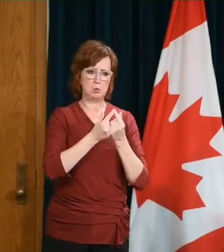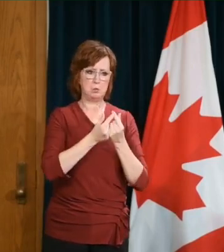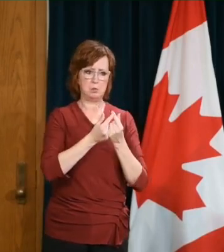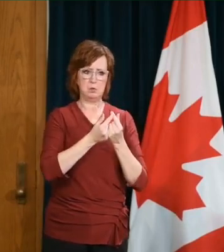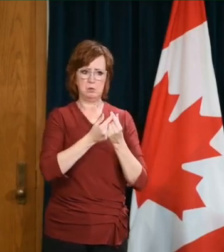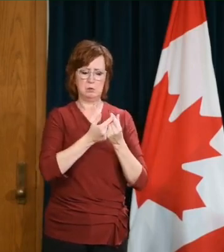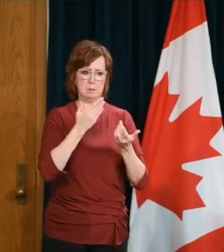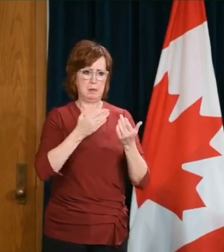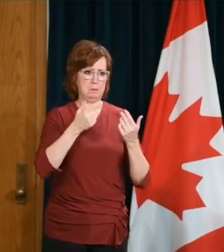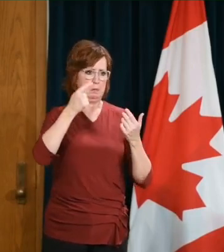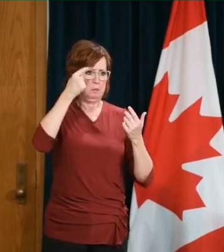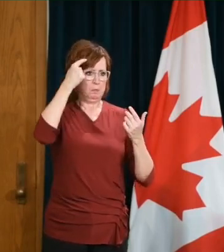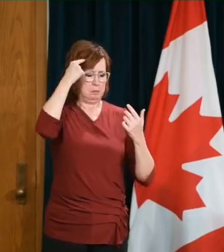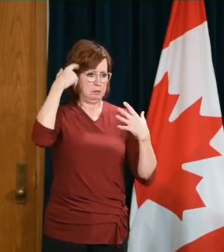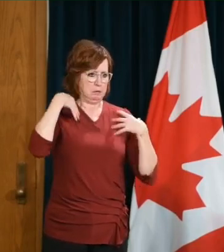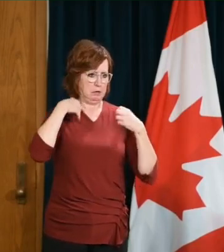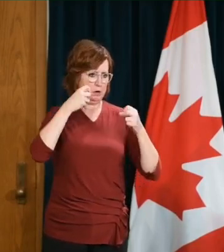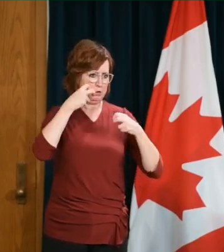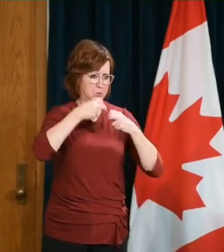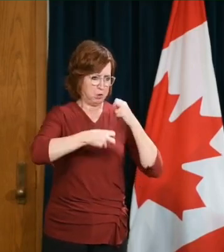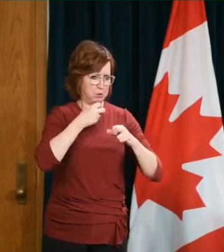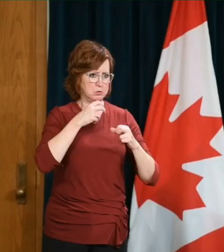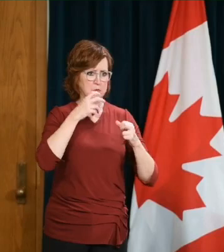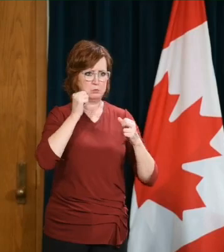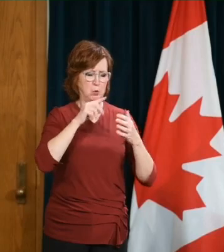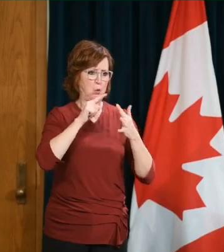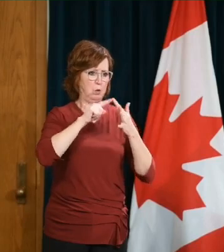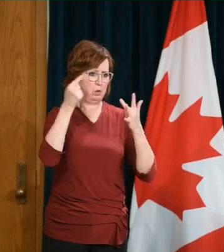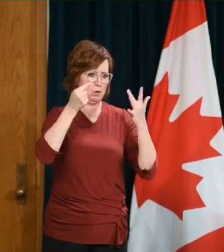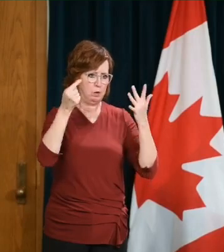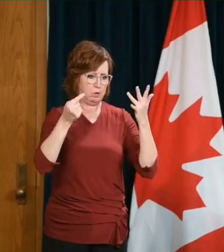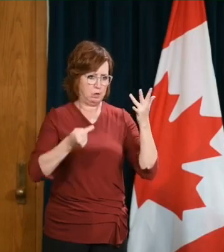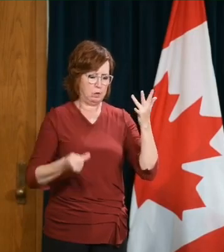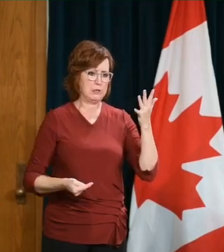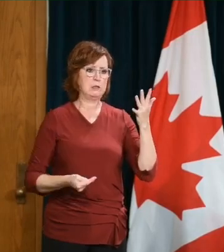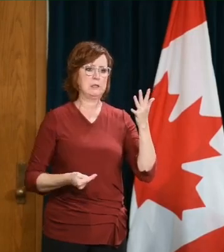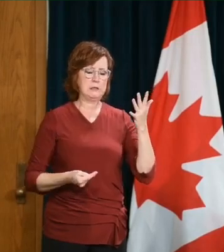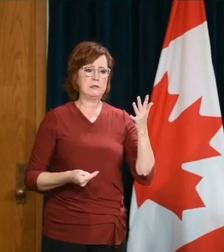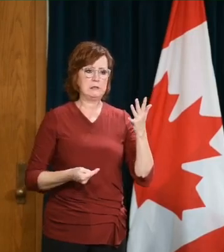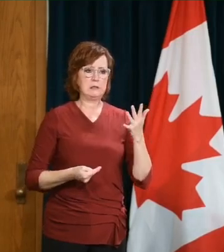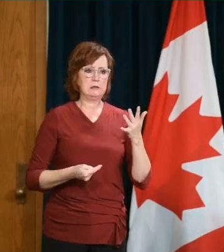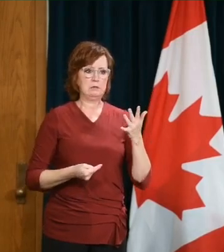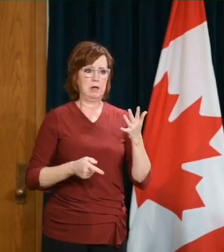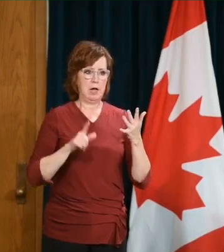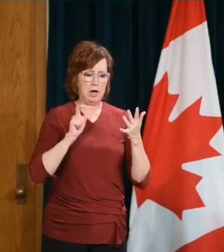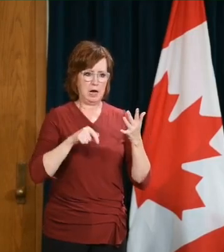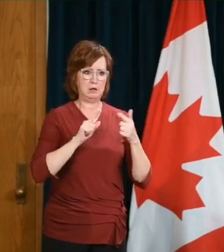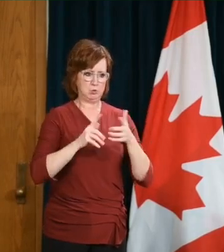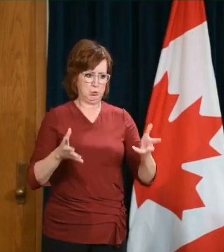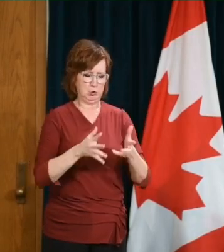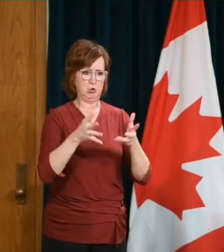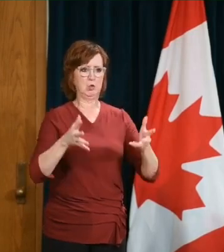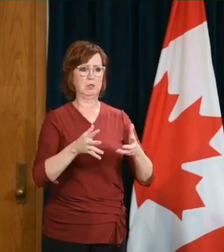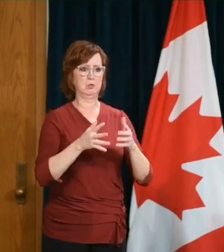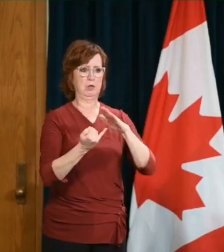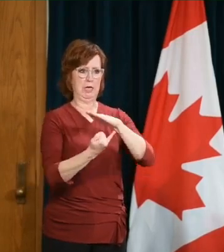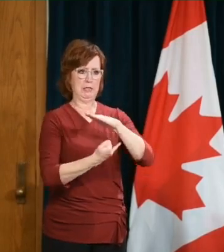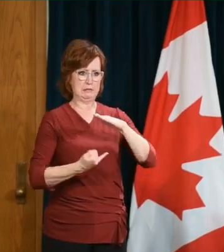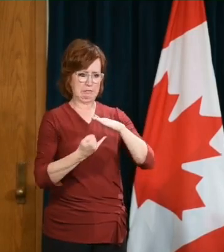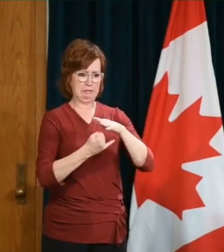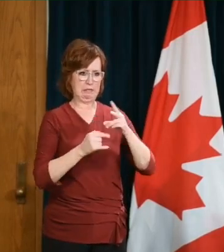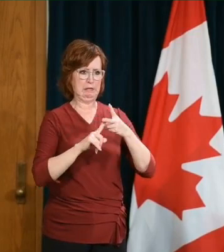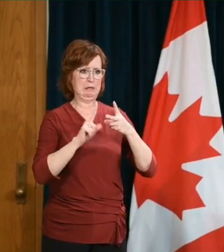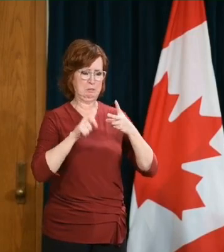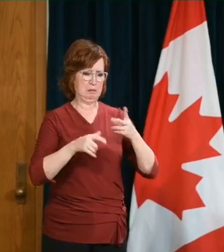that the process for getting that individual to isolation first and foremost, and then to have a test